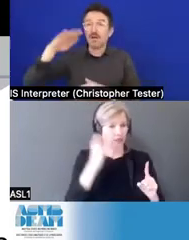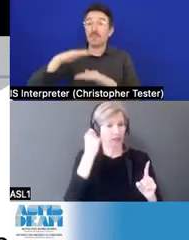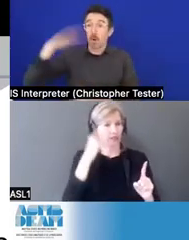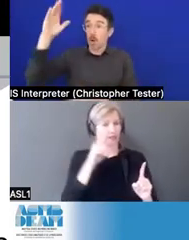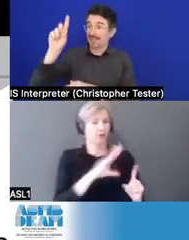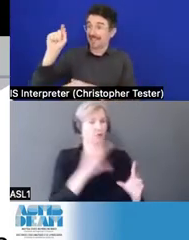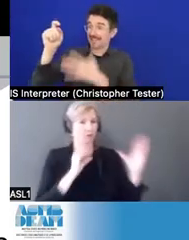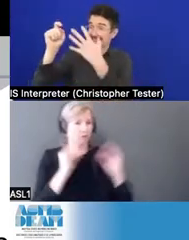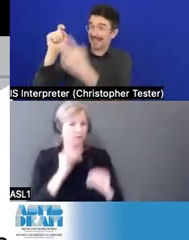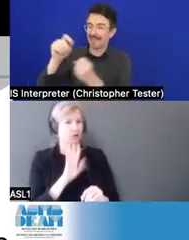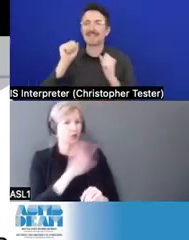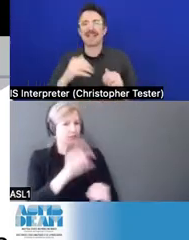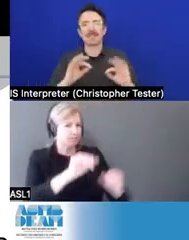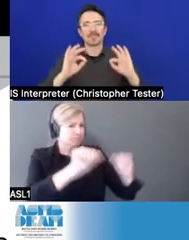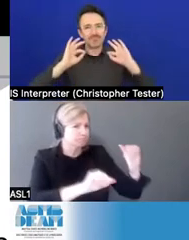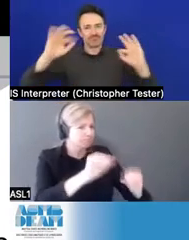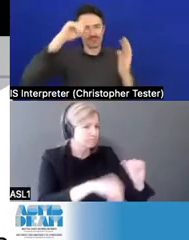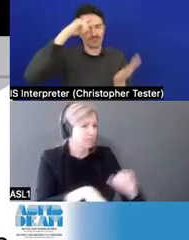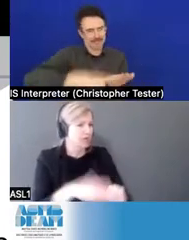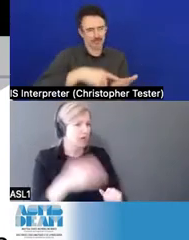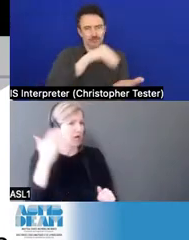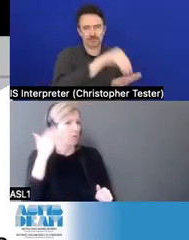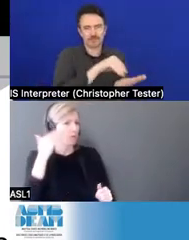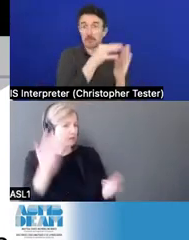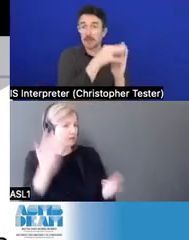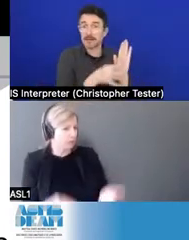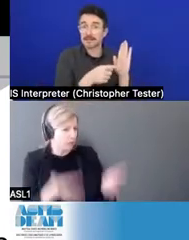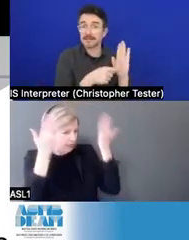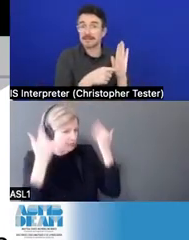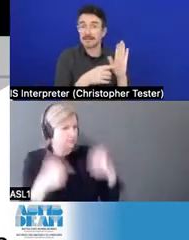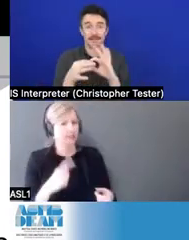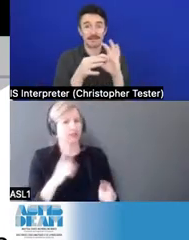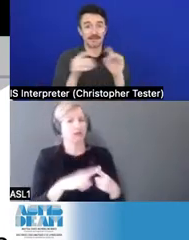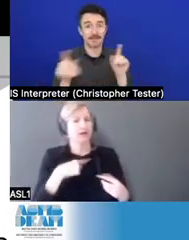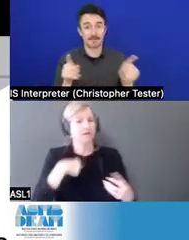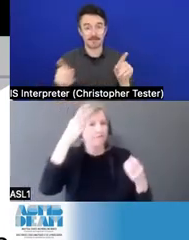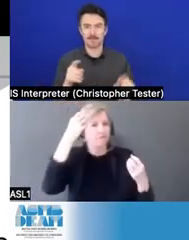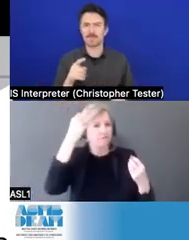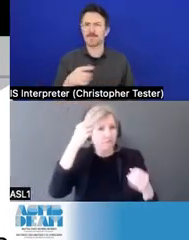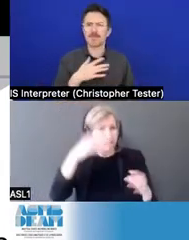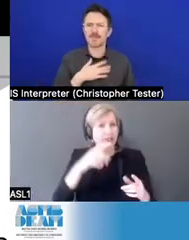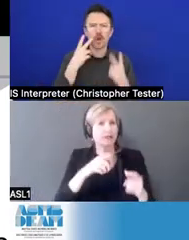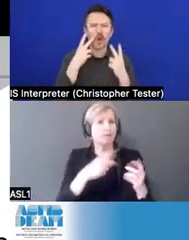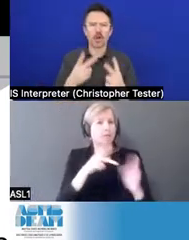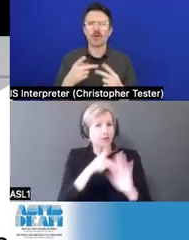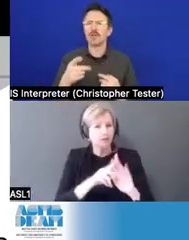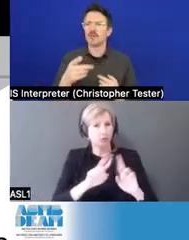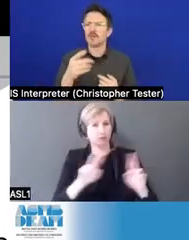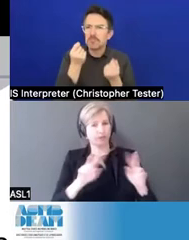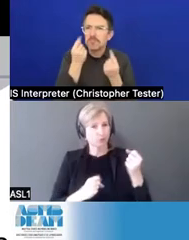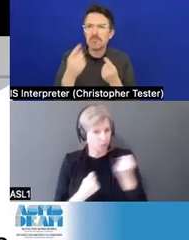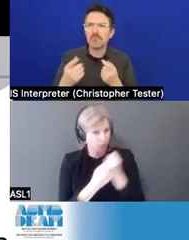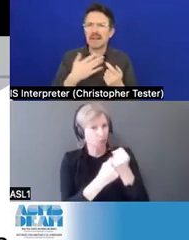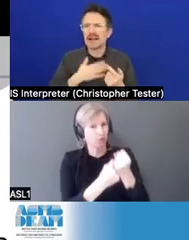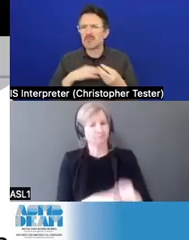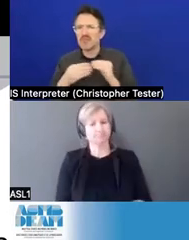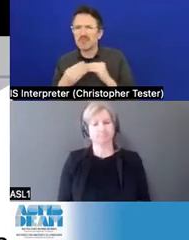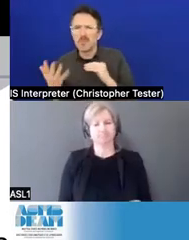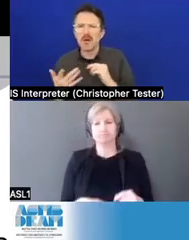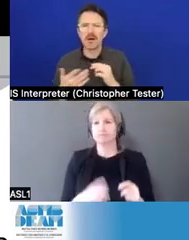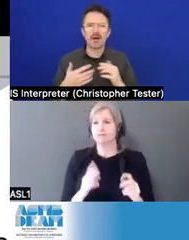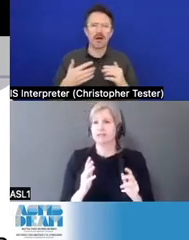the needs, to raise awareness, and to inform policy and suitable support measures. Leaving no one